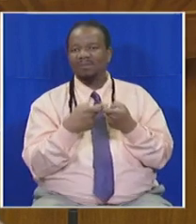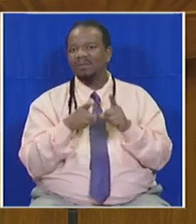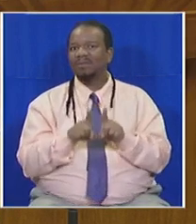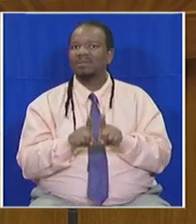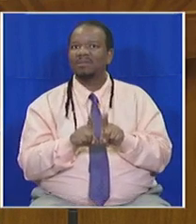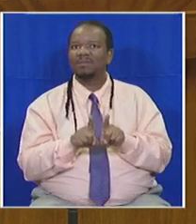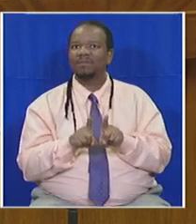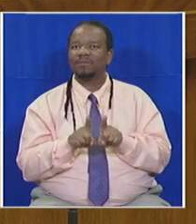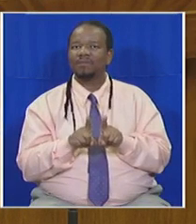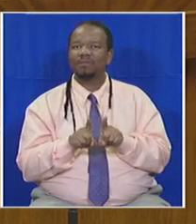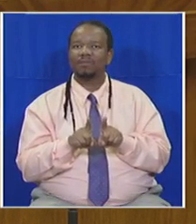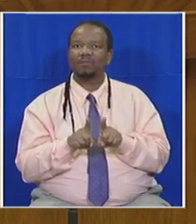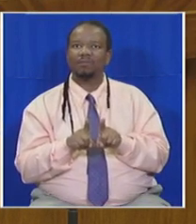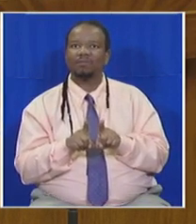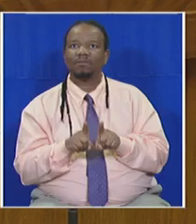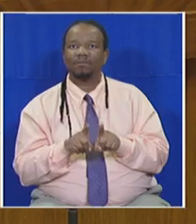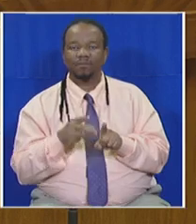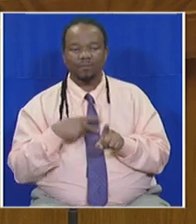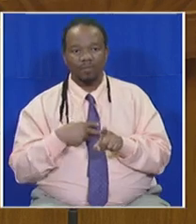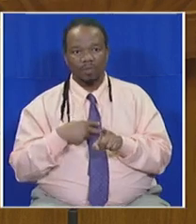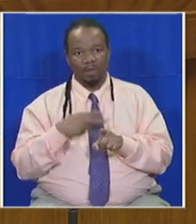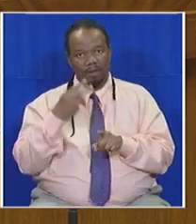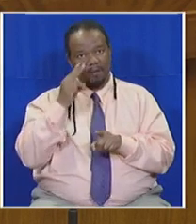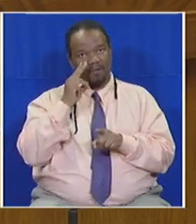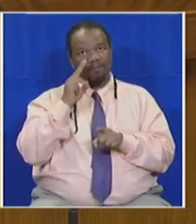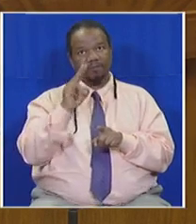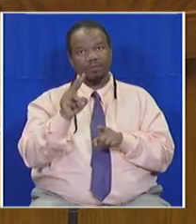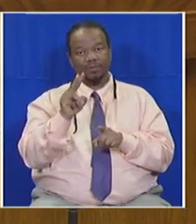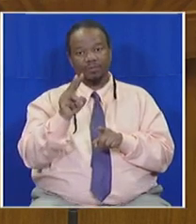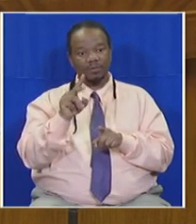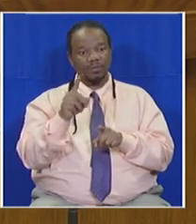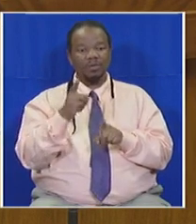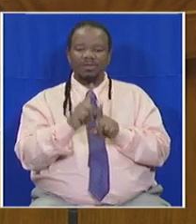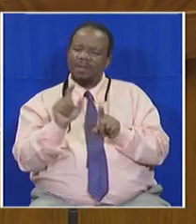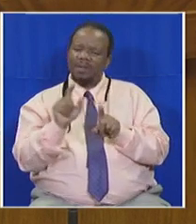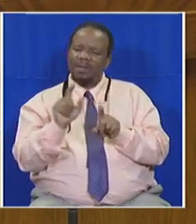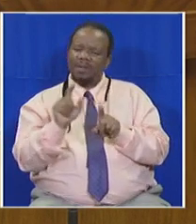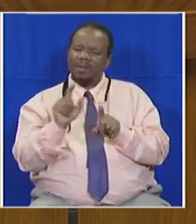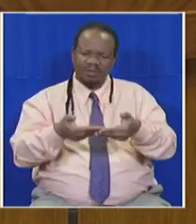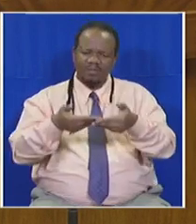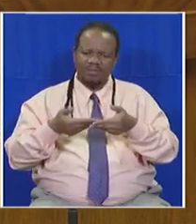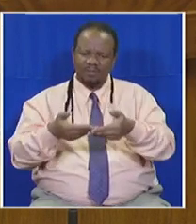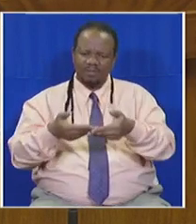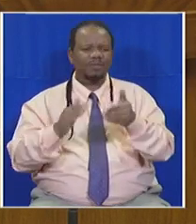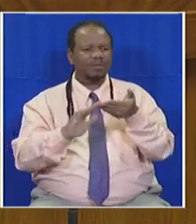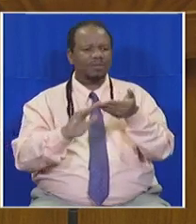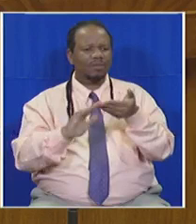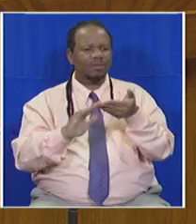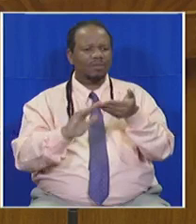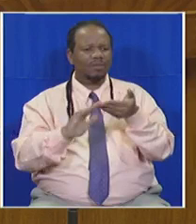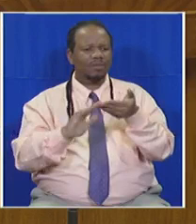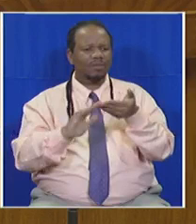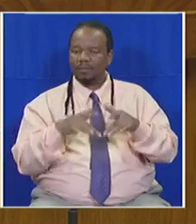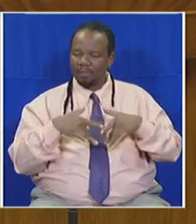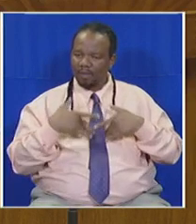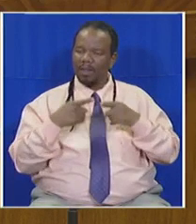our view is that the preoccupation should be about service delivery and the improvement in the lives of